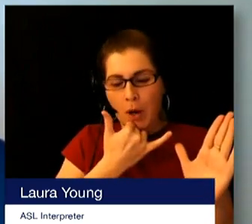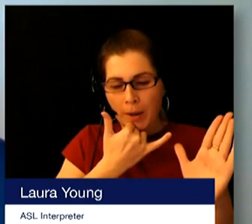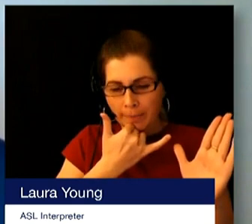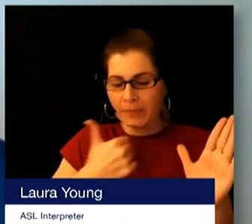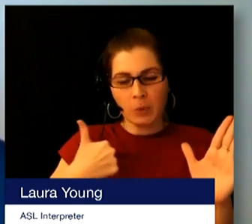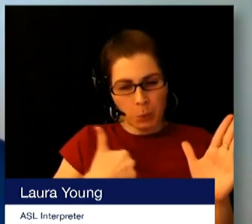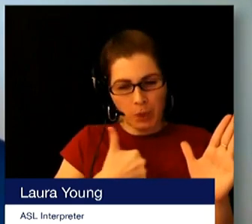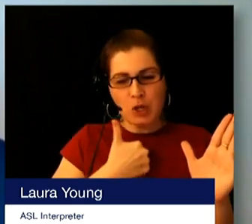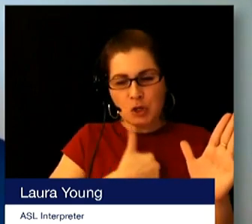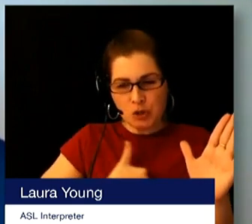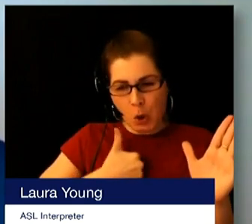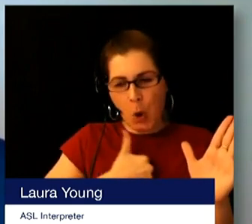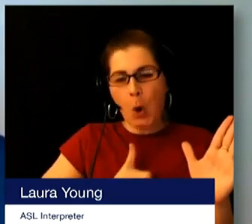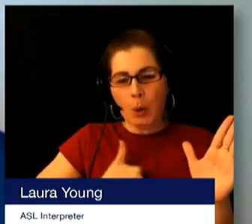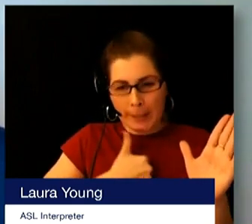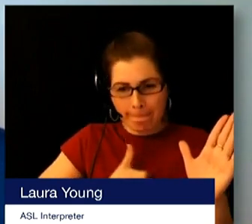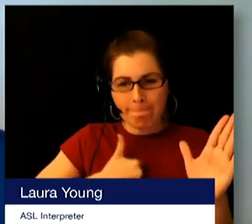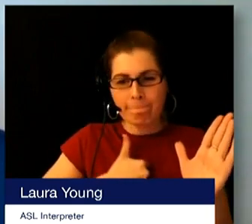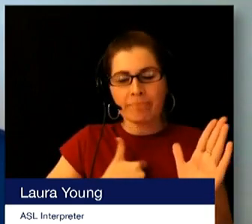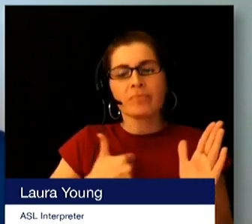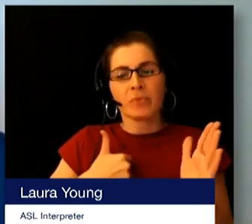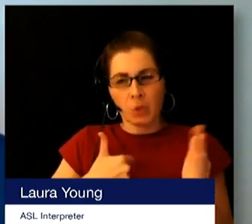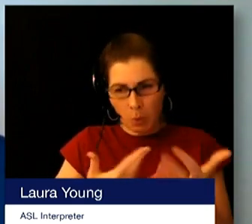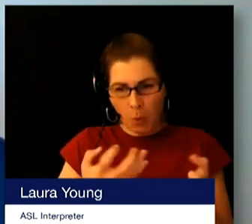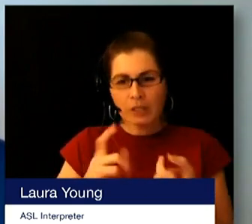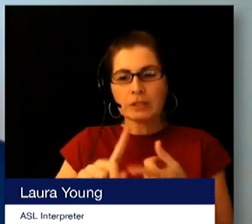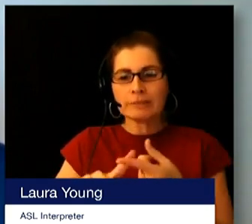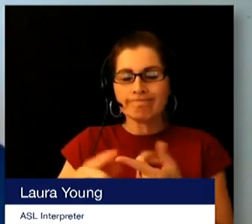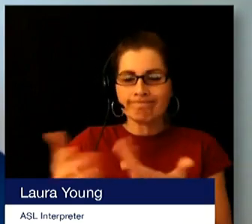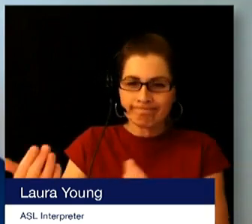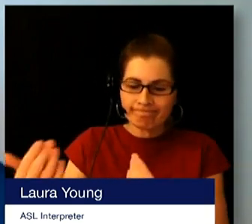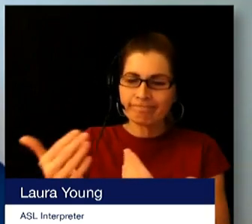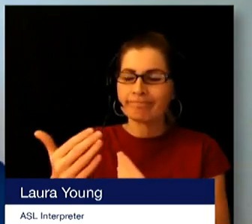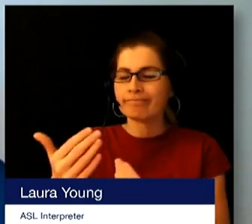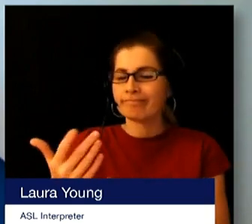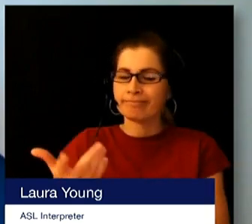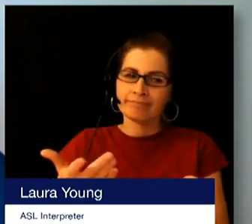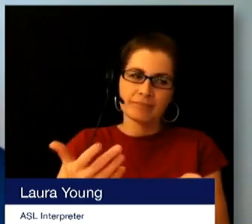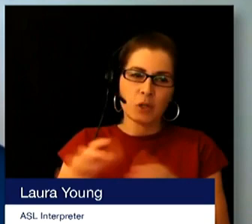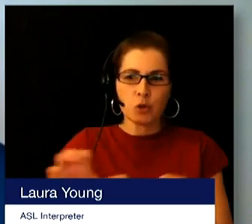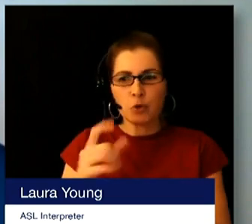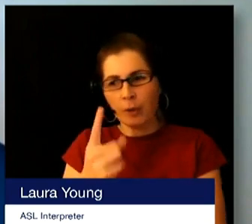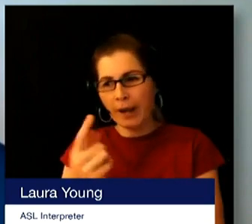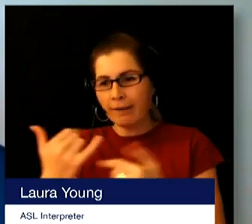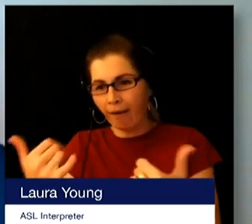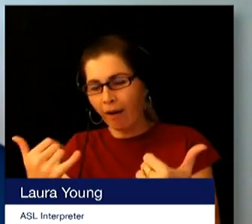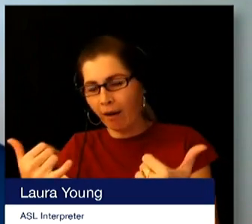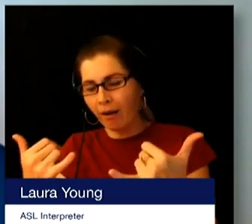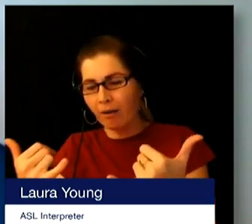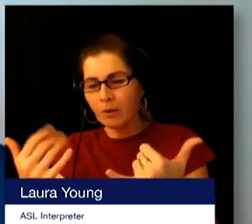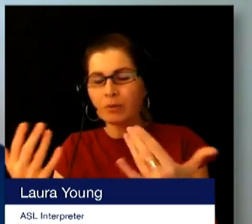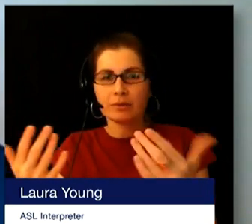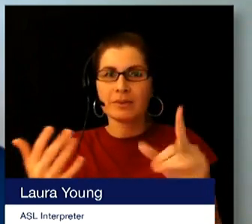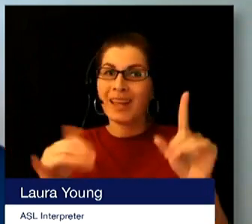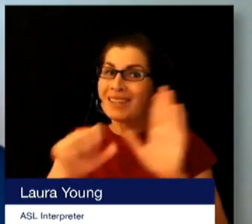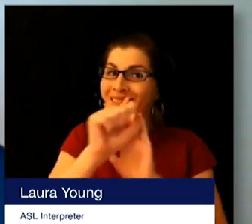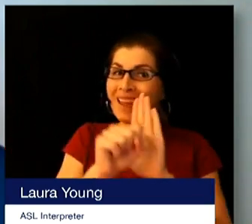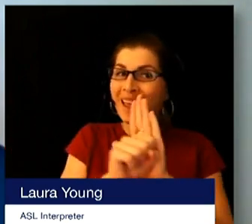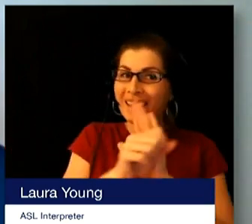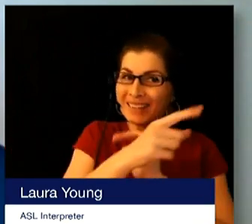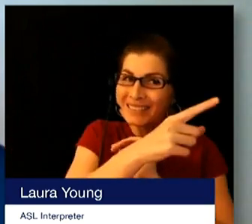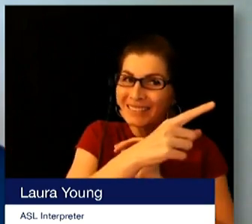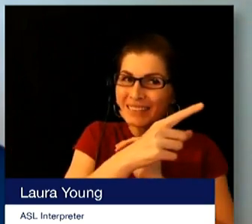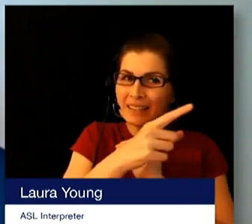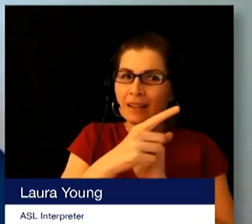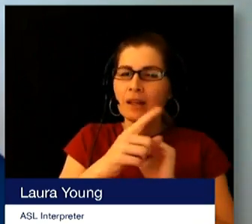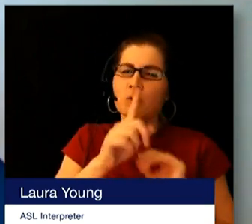sorry. And we want to make up for that tragic mistake and try to make right what we have done wrong. And though there is much,